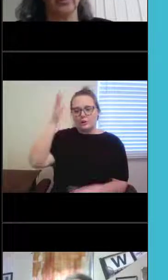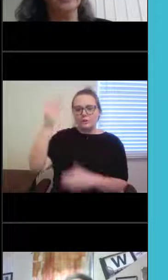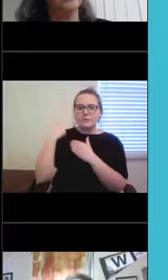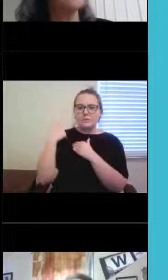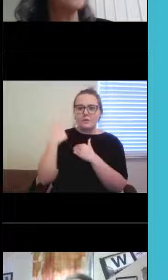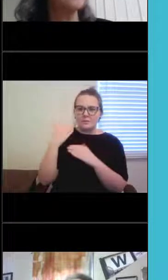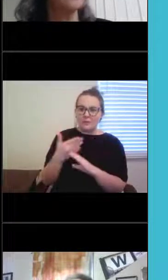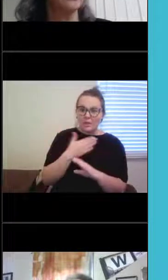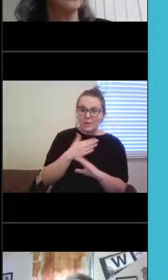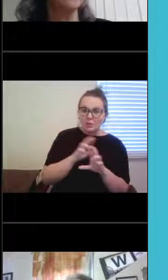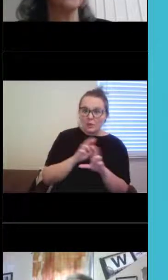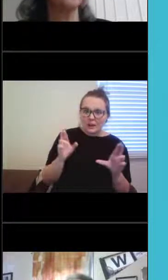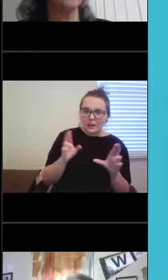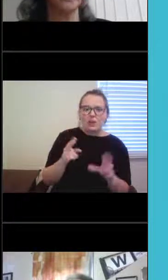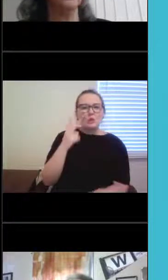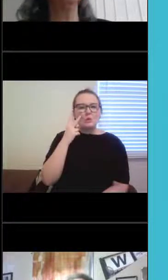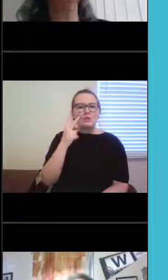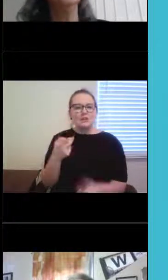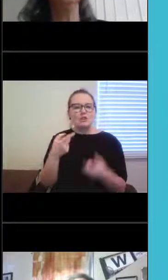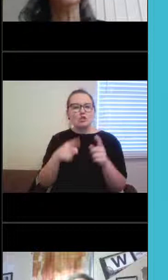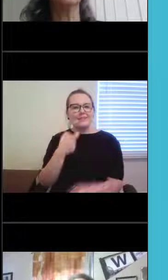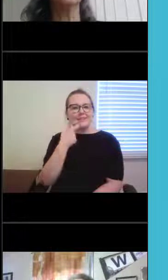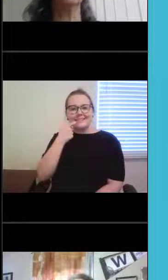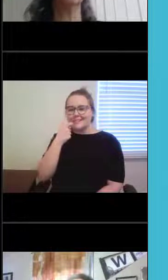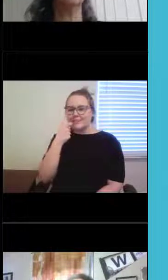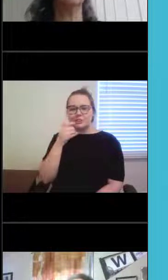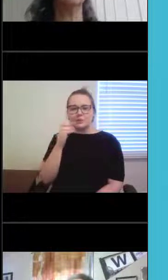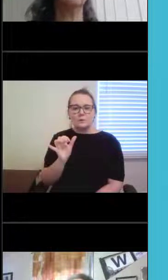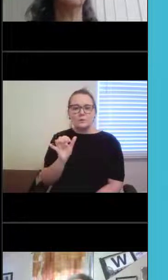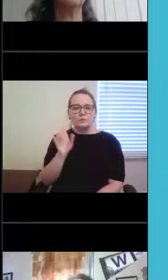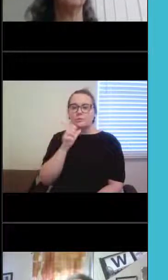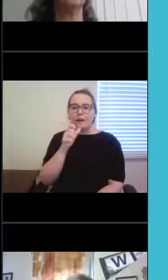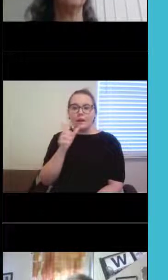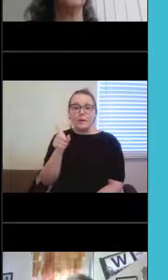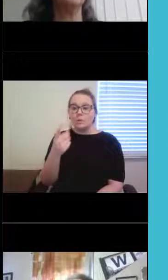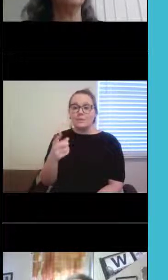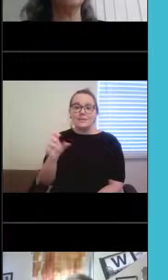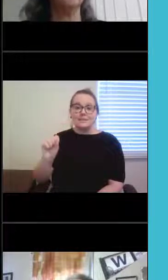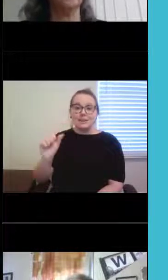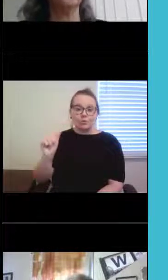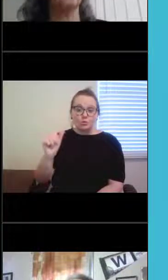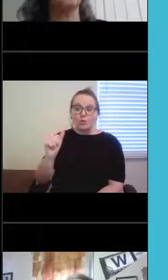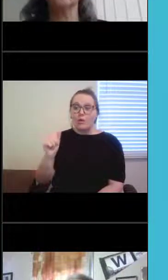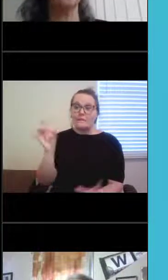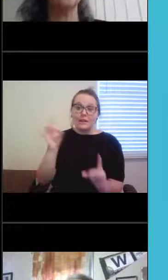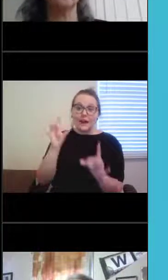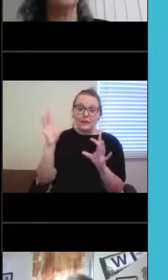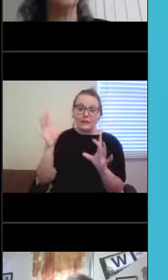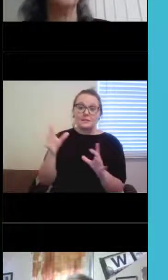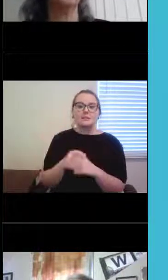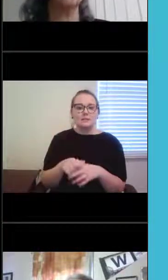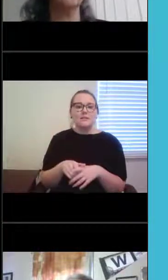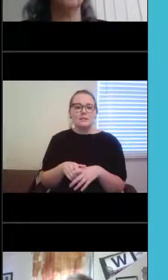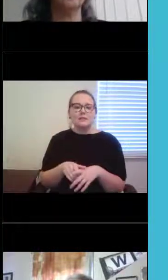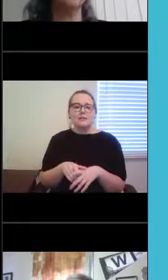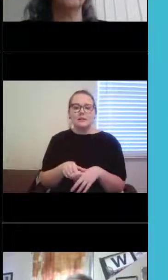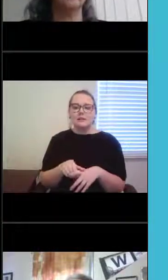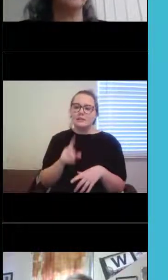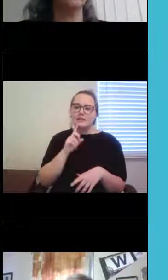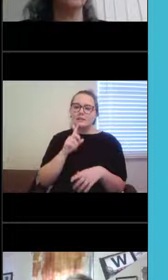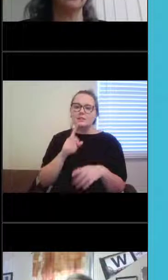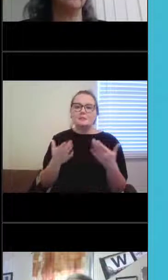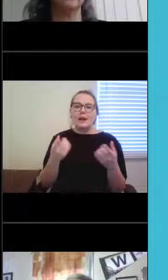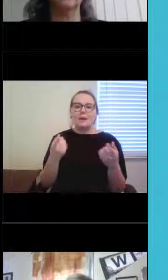do so. You see this in addiction as well, not just in violence. I'm sure this also dynamic occurs in